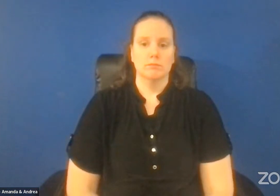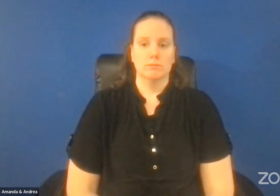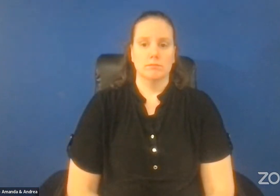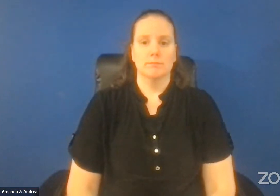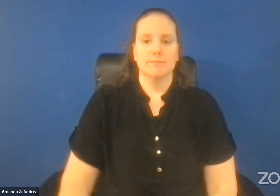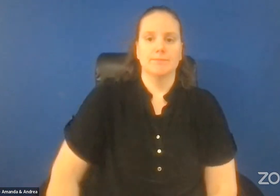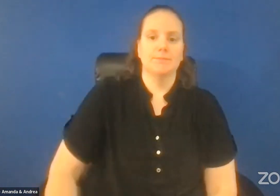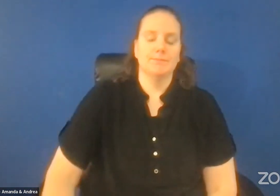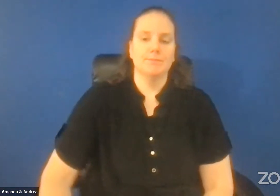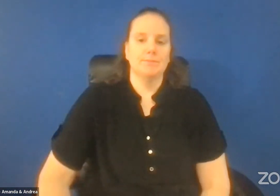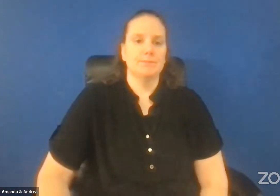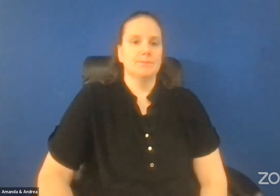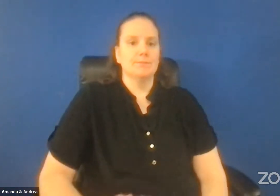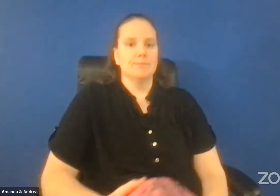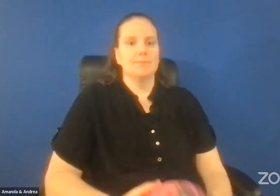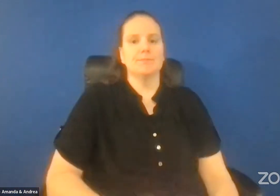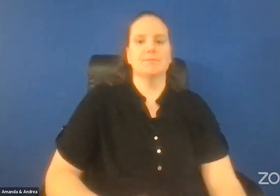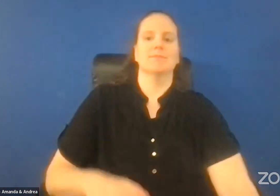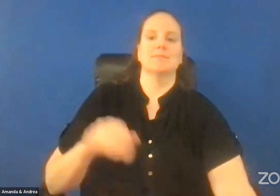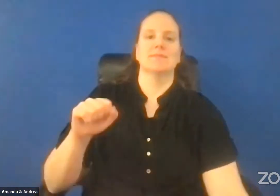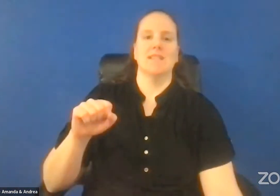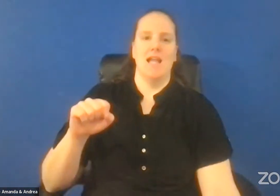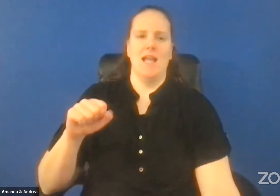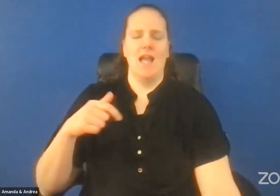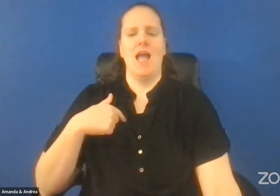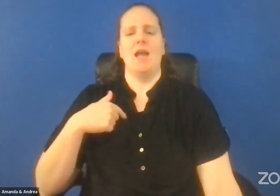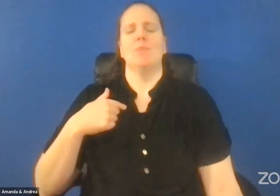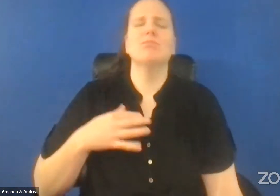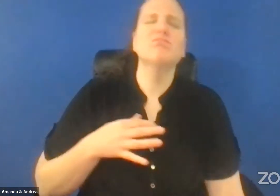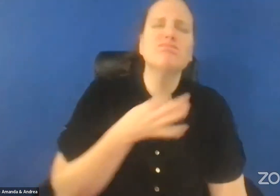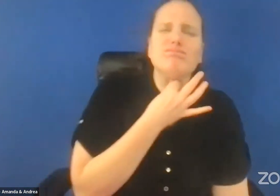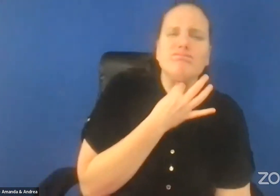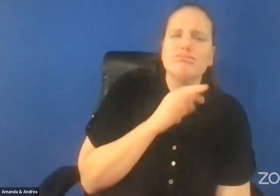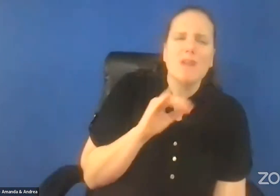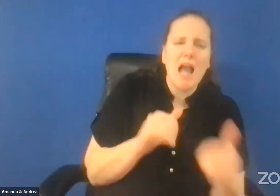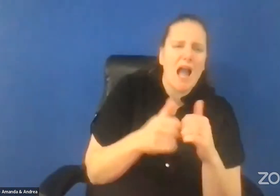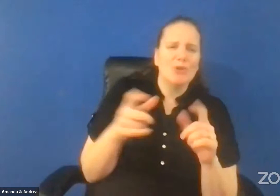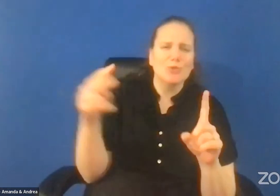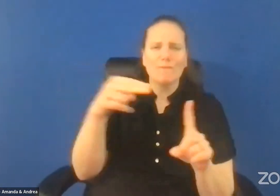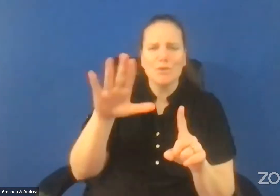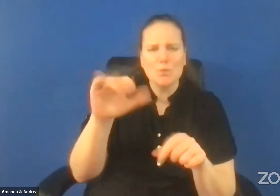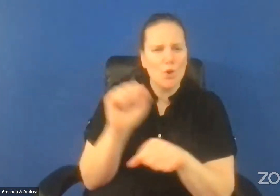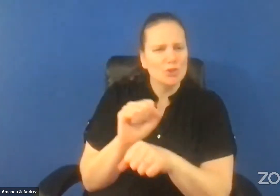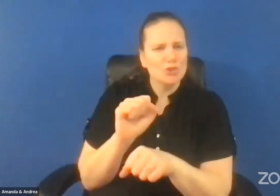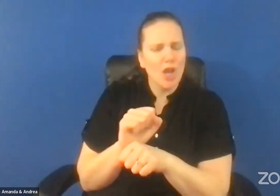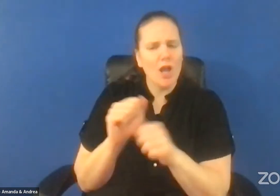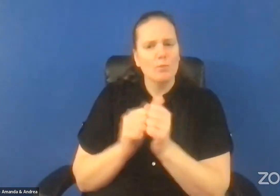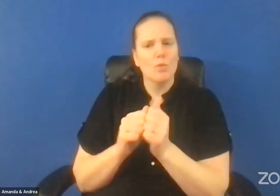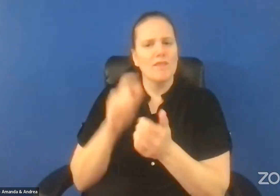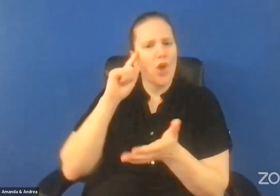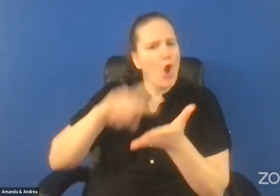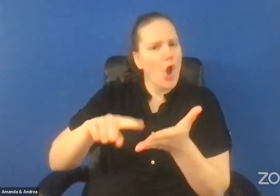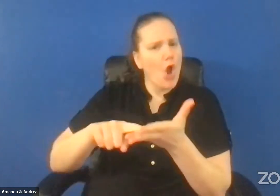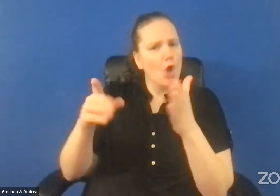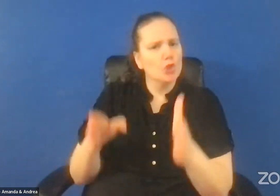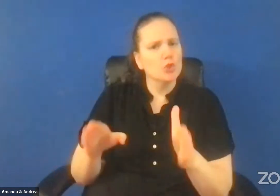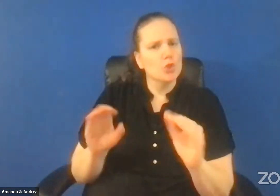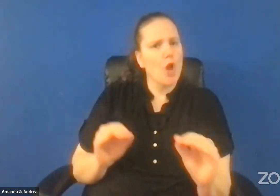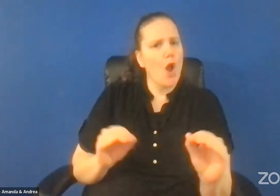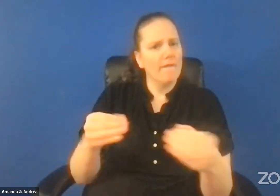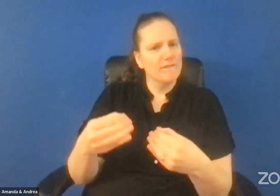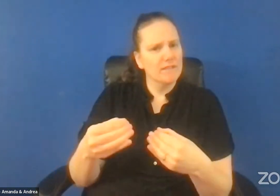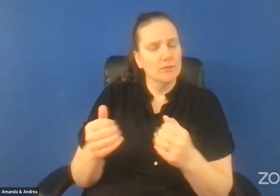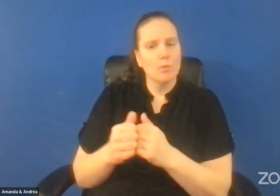Yeah, I'm curious, like, how do you view your job with the auditor's office